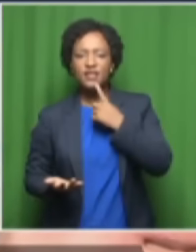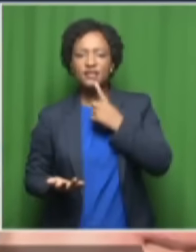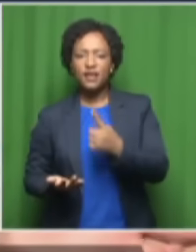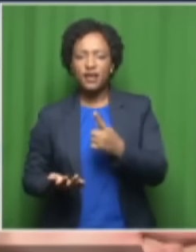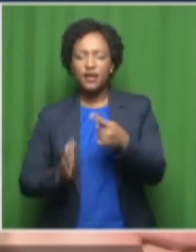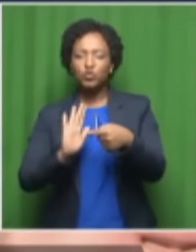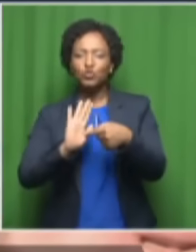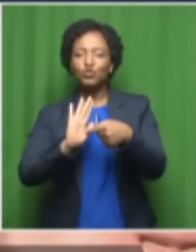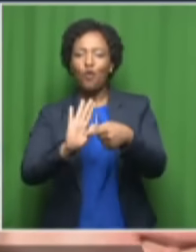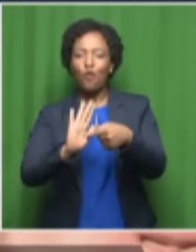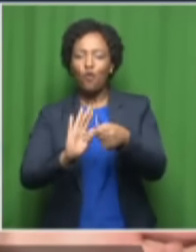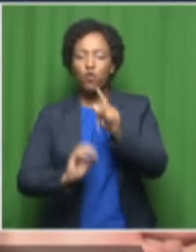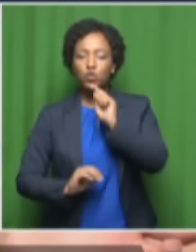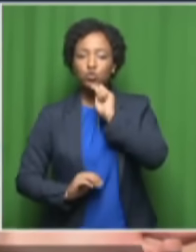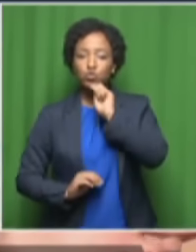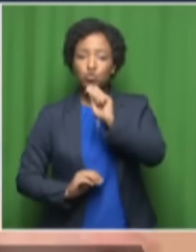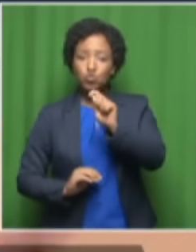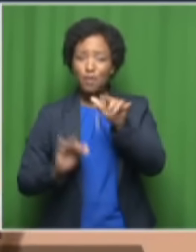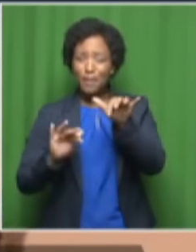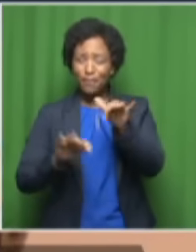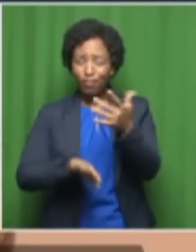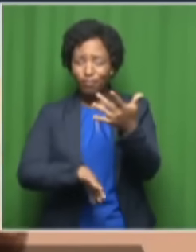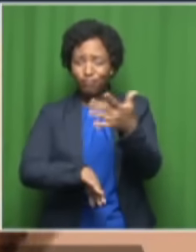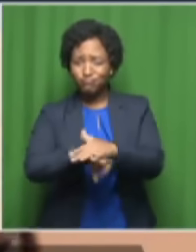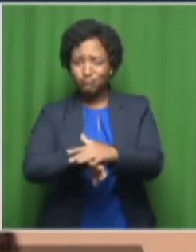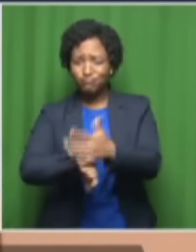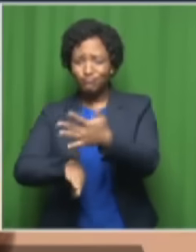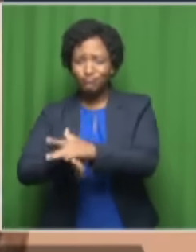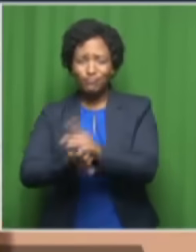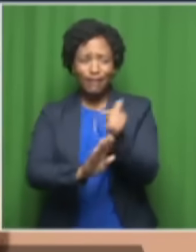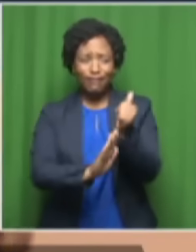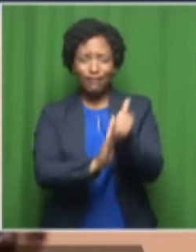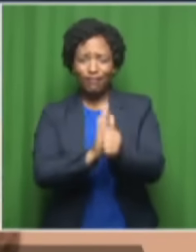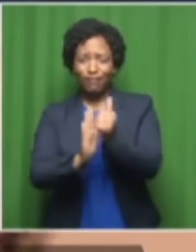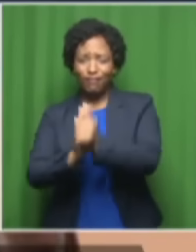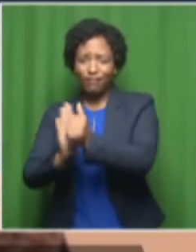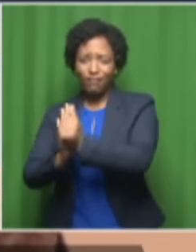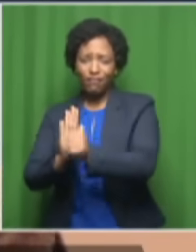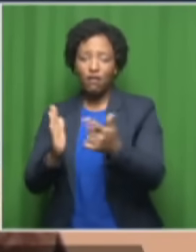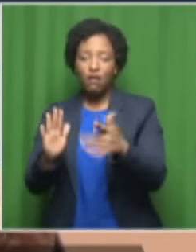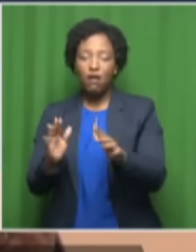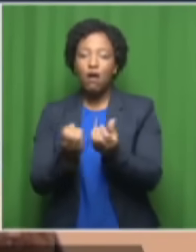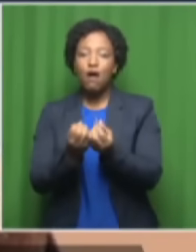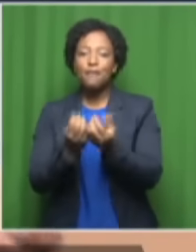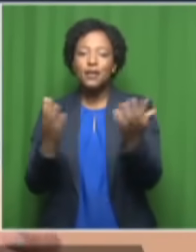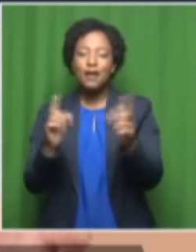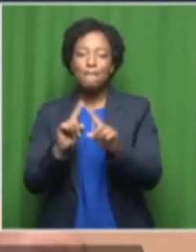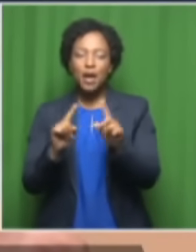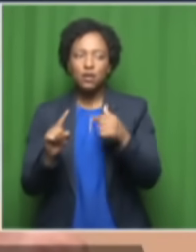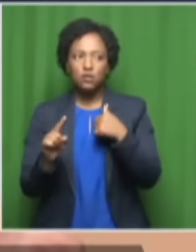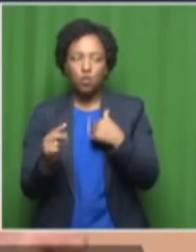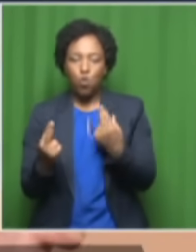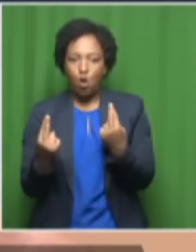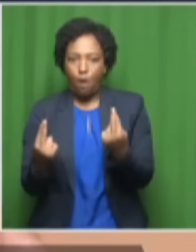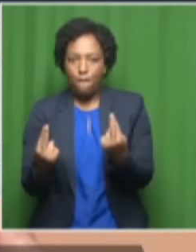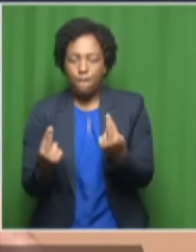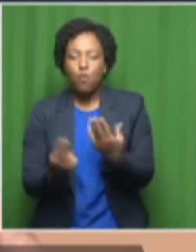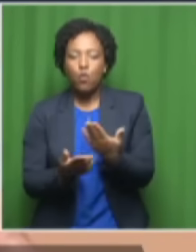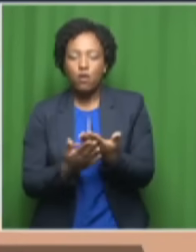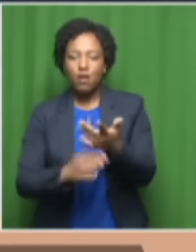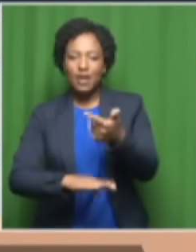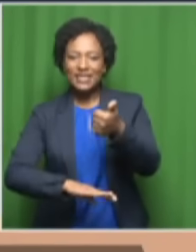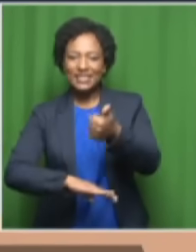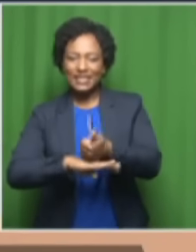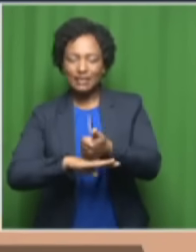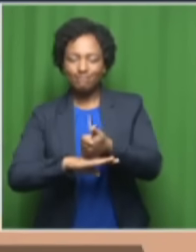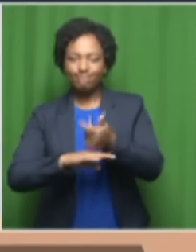this actually true, the amount of people that are being killed? But, you know, these are all things that I imagine we hope we can sit down and the judges will